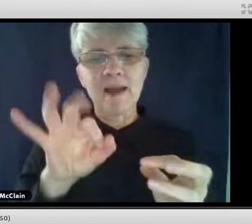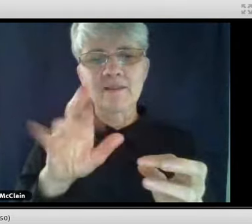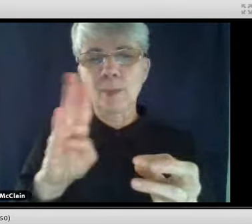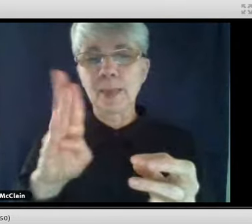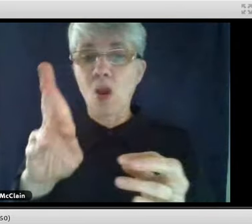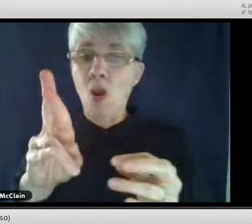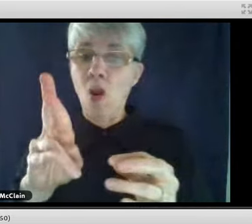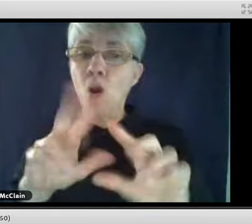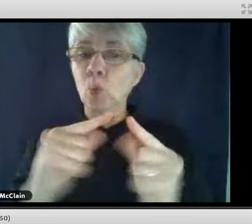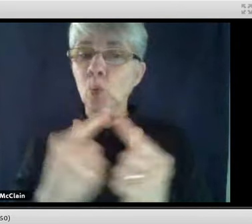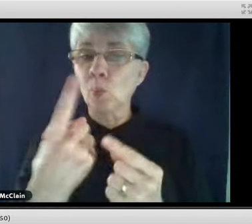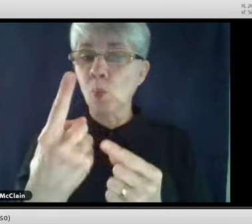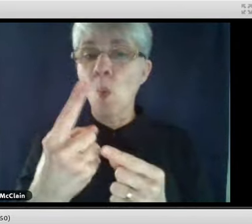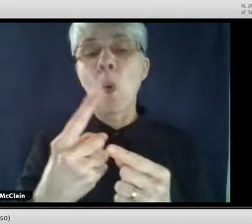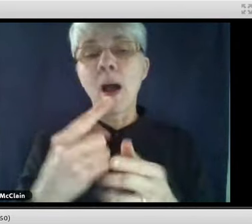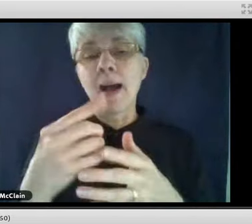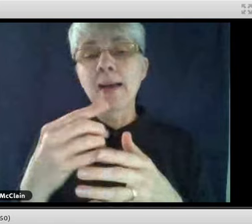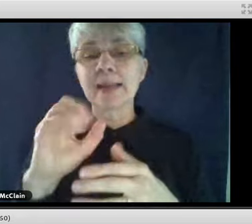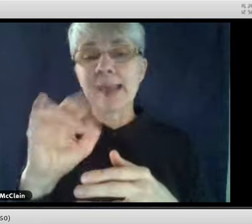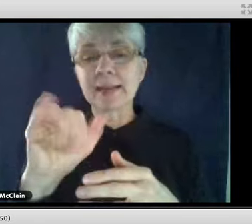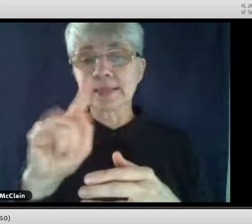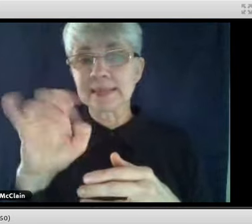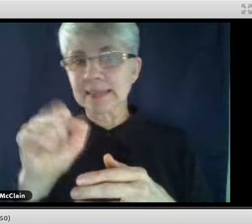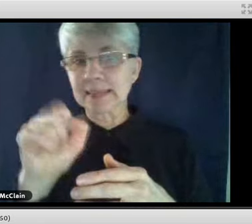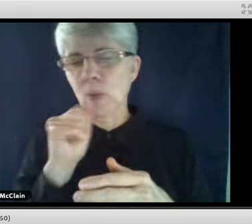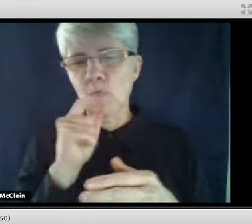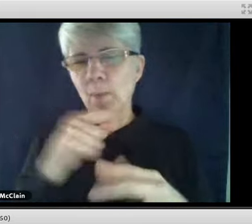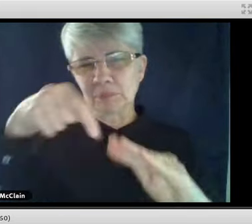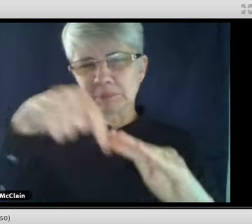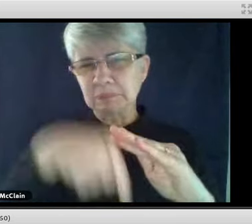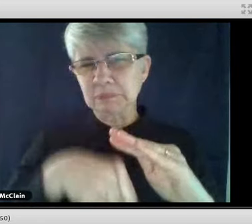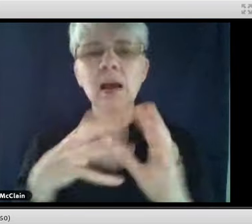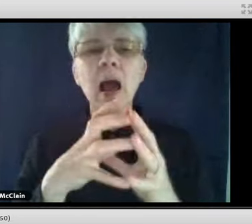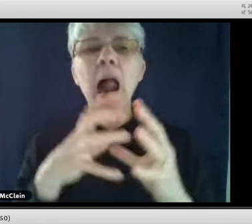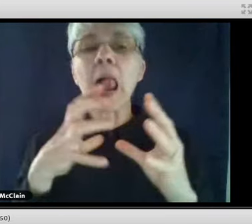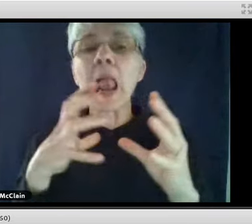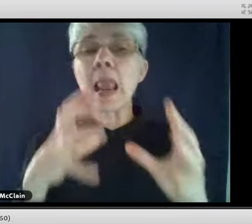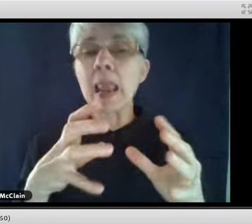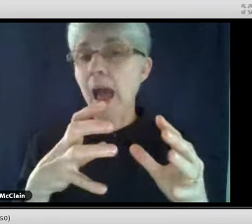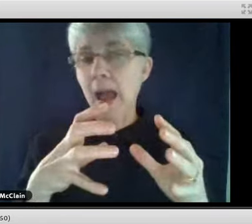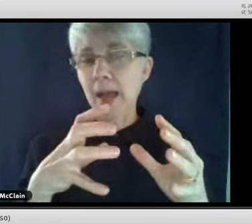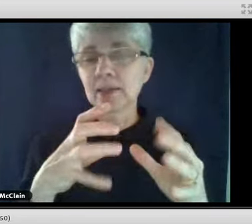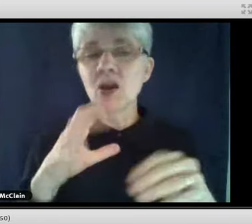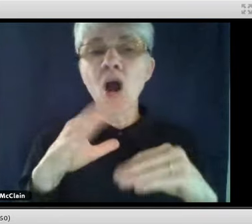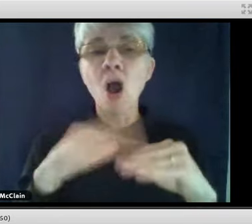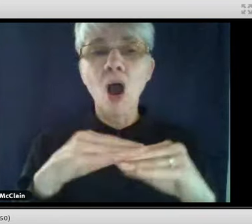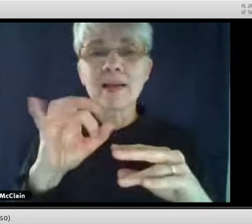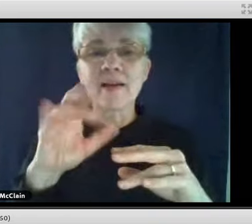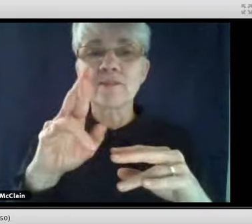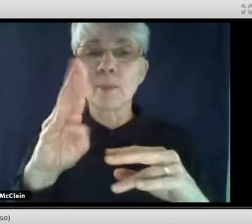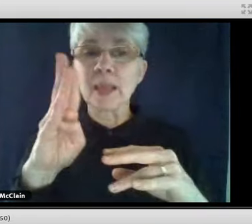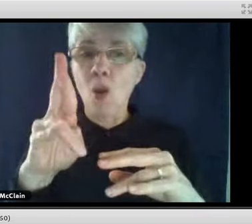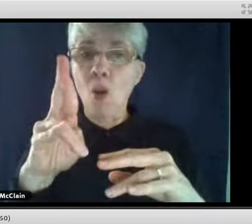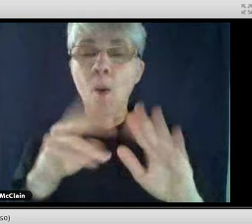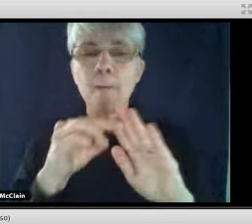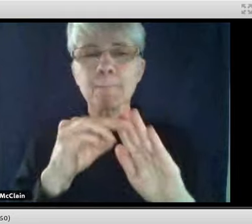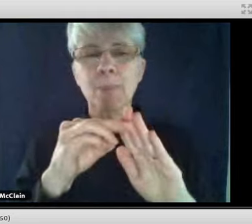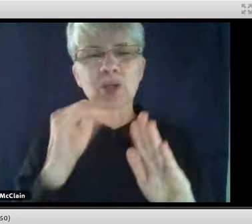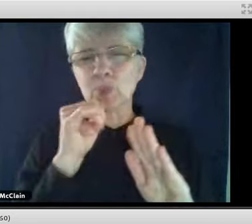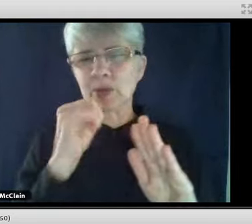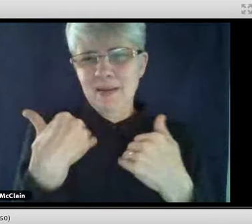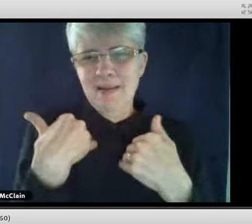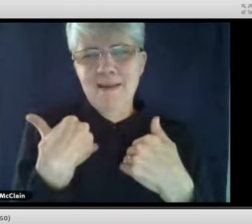entities. So we will not be going into a lot of detail on the FRBR model just because we don't